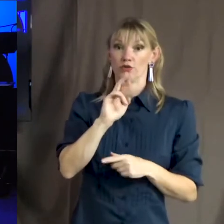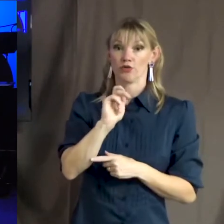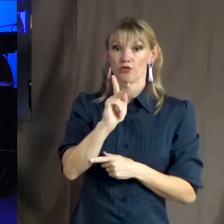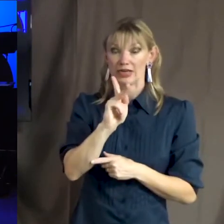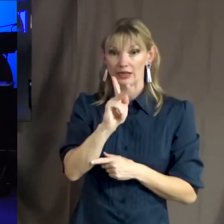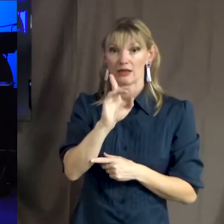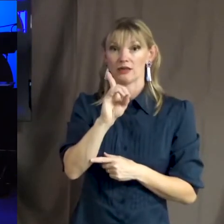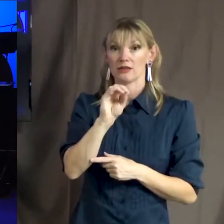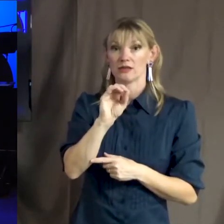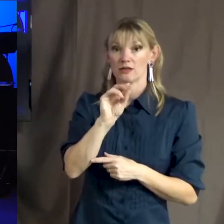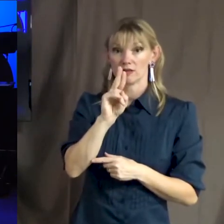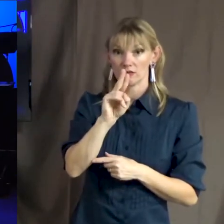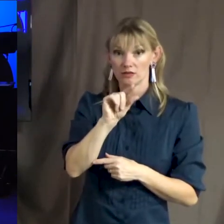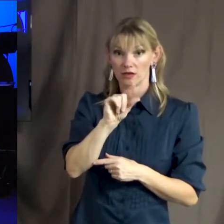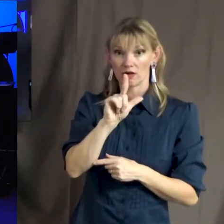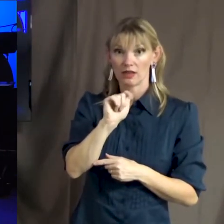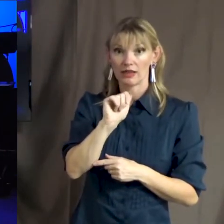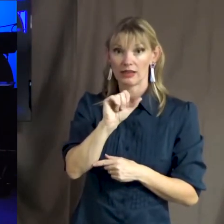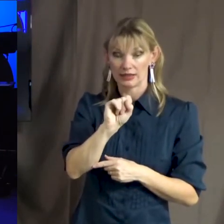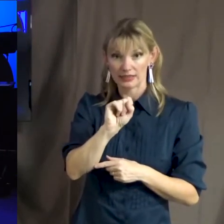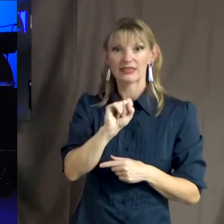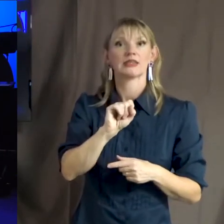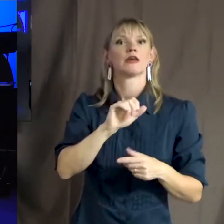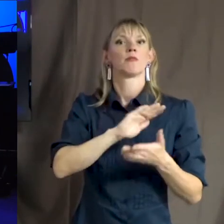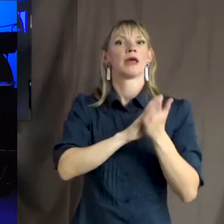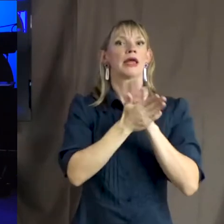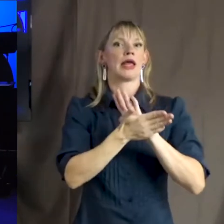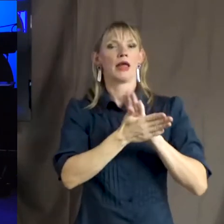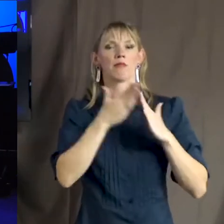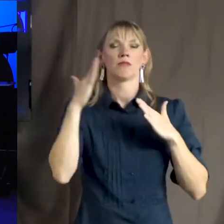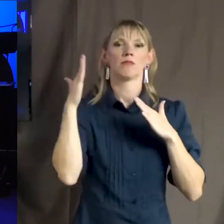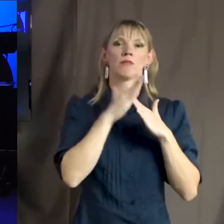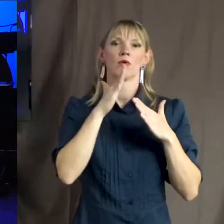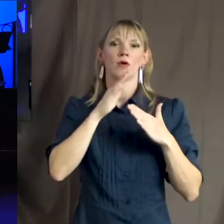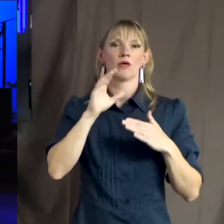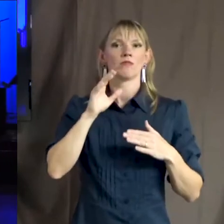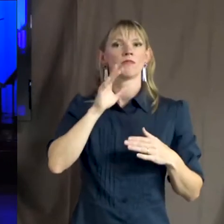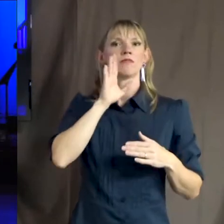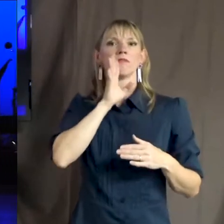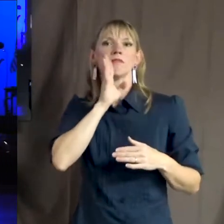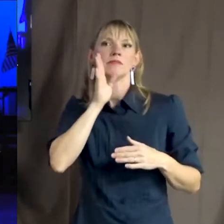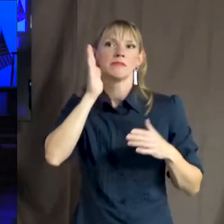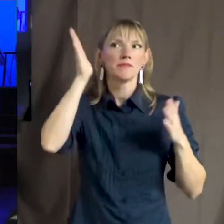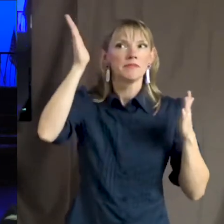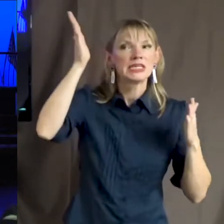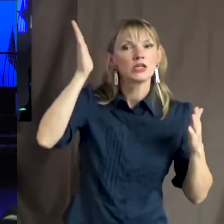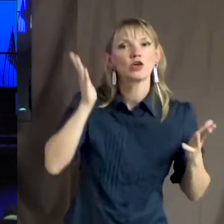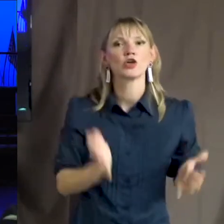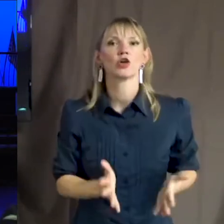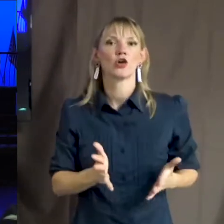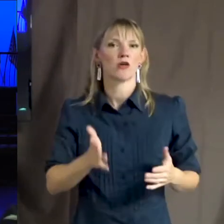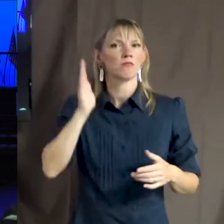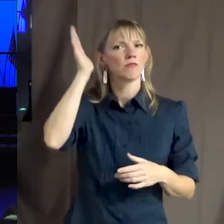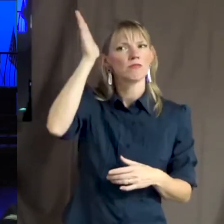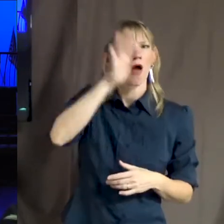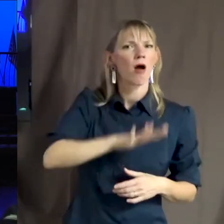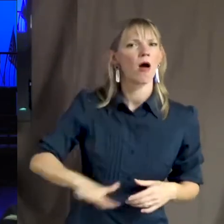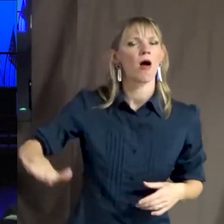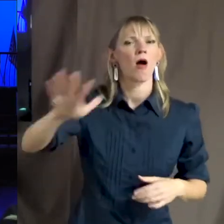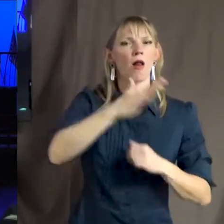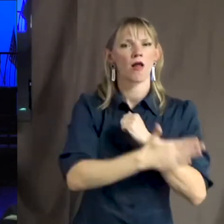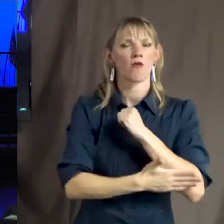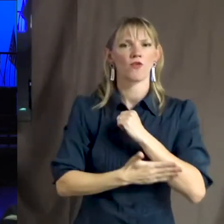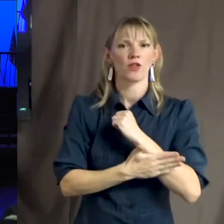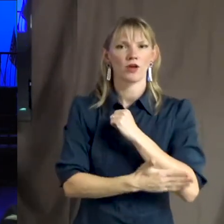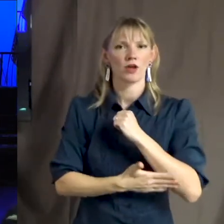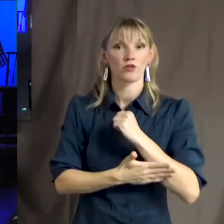would unarguably become our greatest orator and would speak to audiences throughout the country. And you